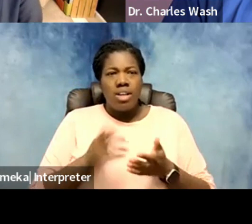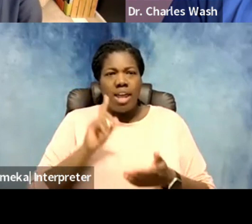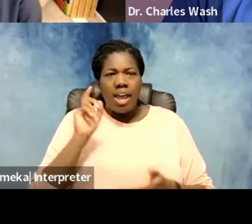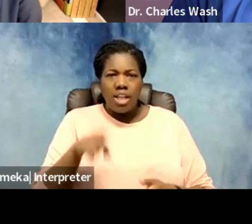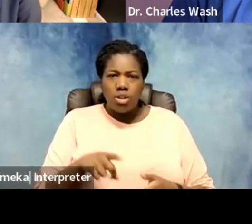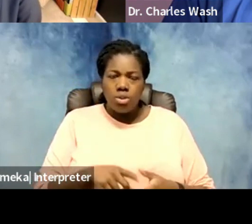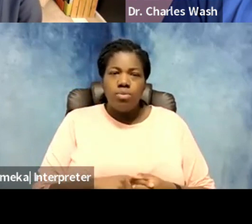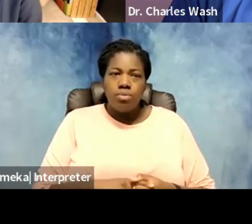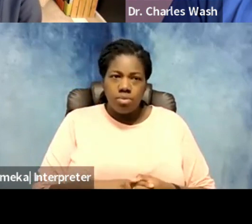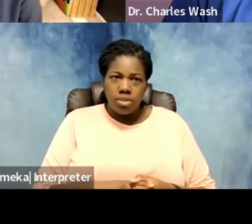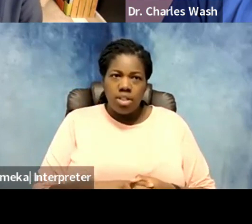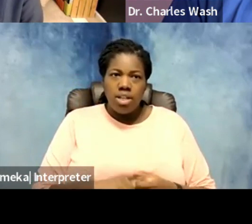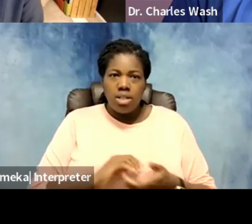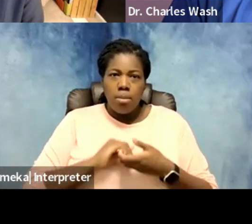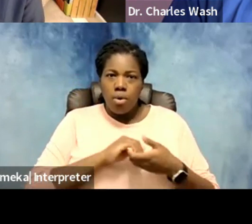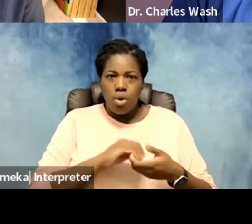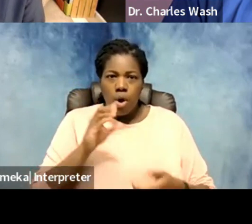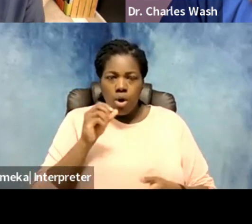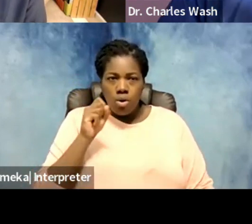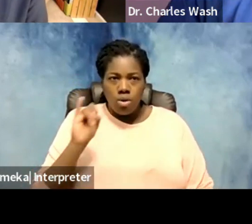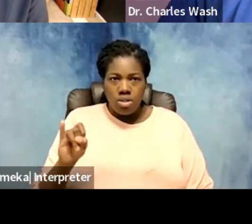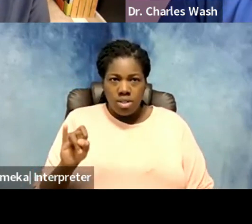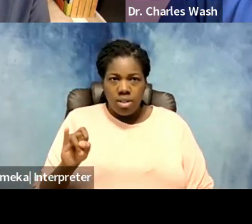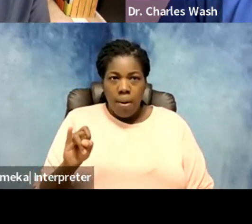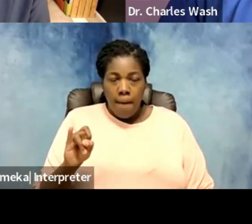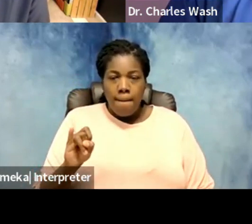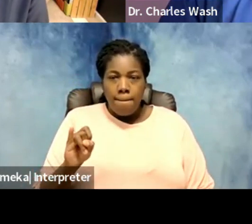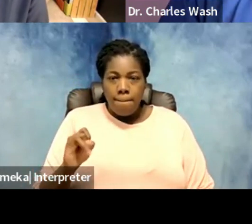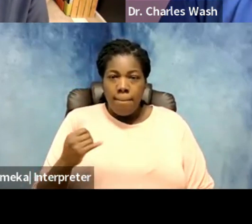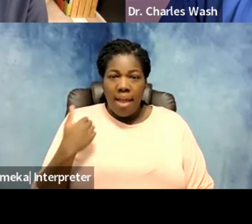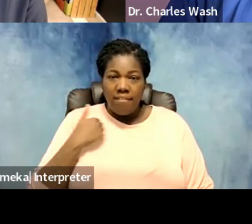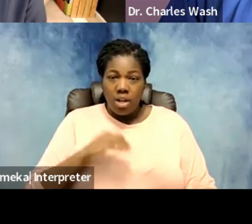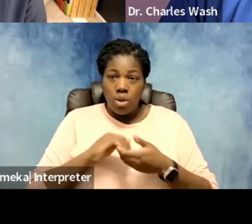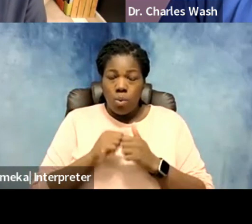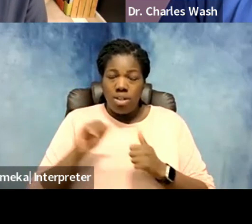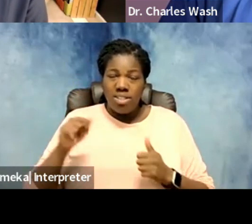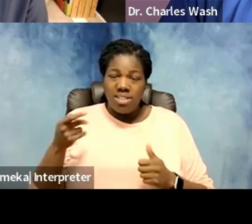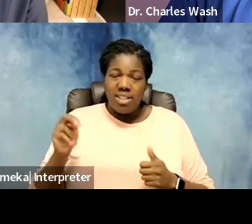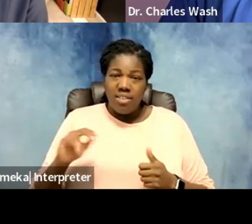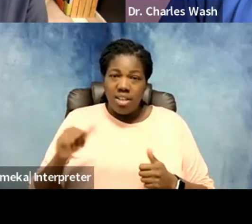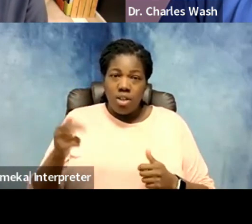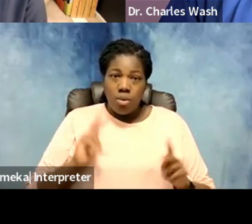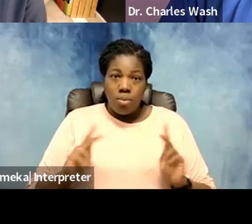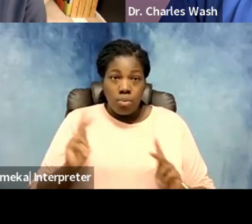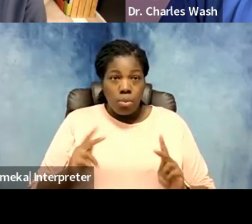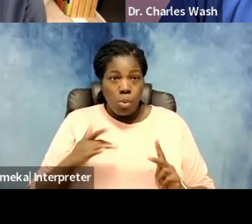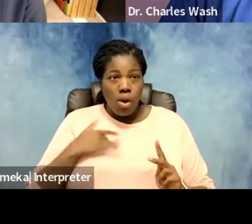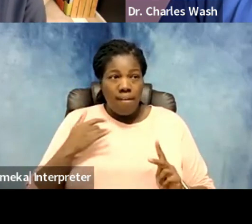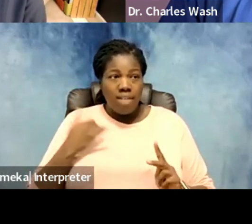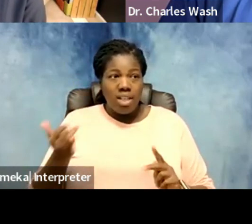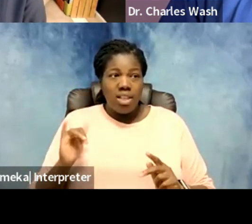question as a partner of COSI and, you know, having collaborated with Stephen and others there. You know, I feel like